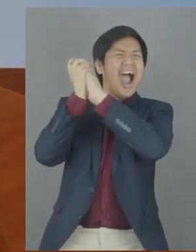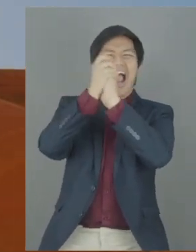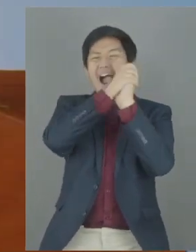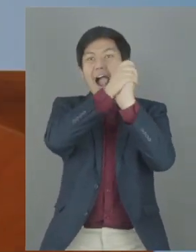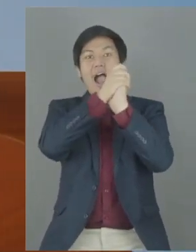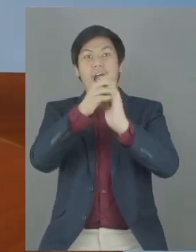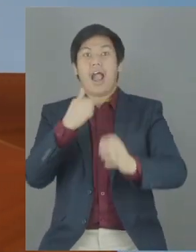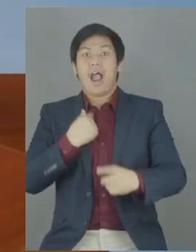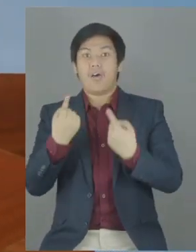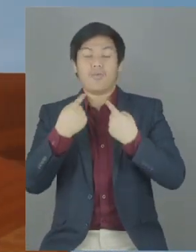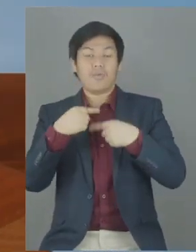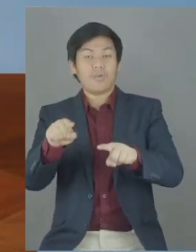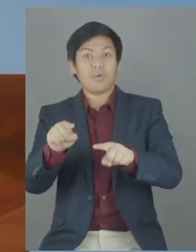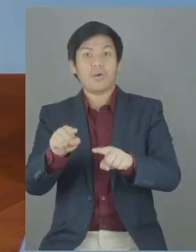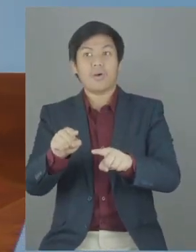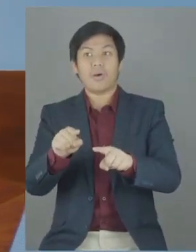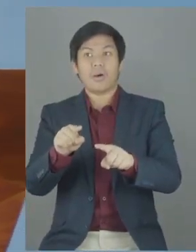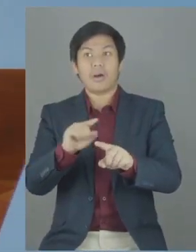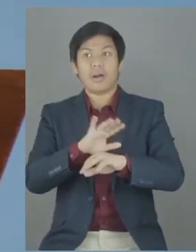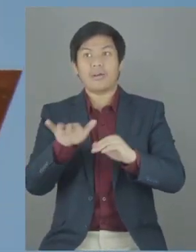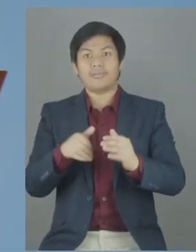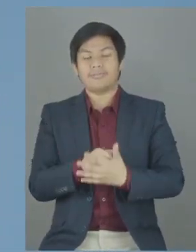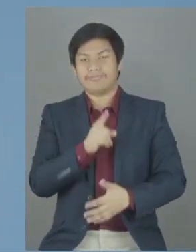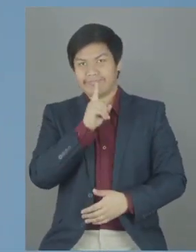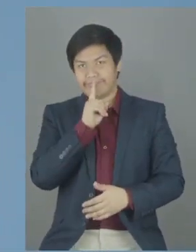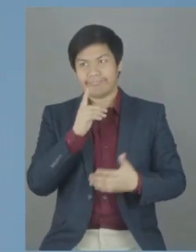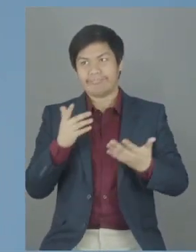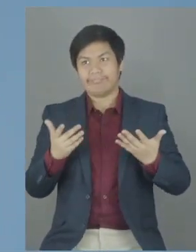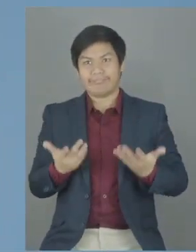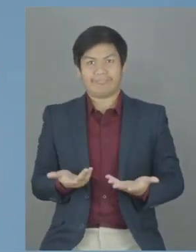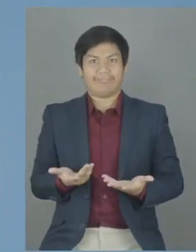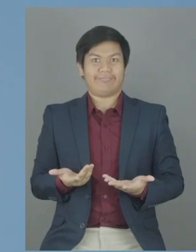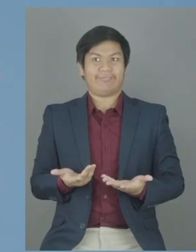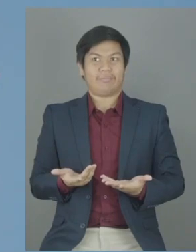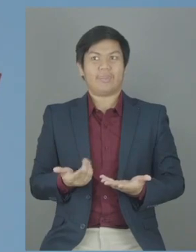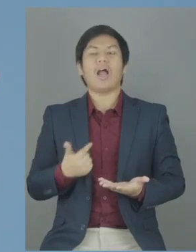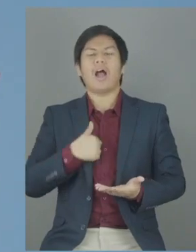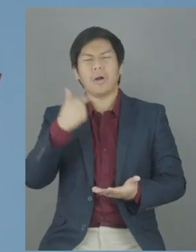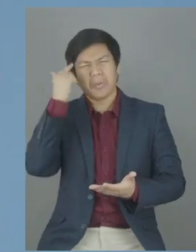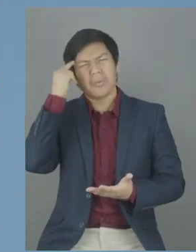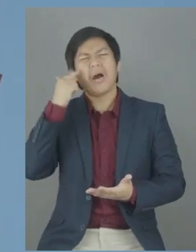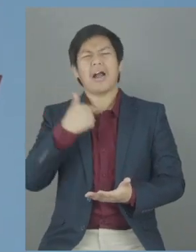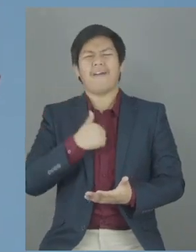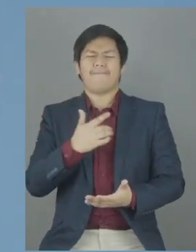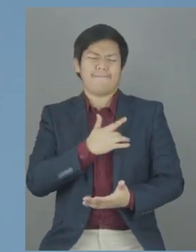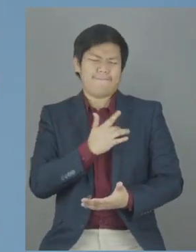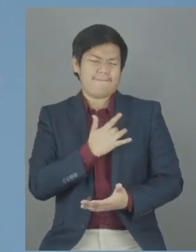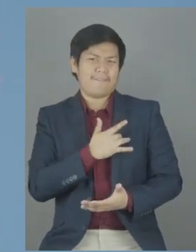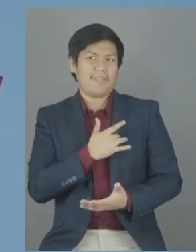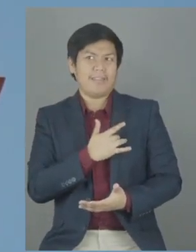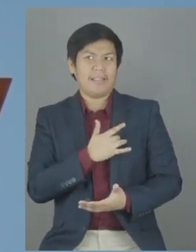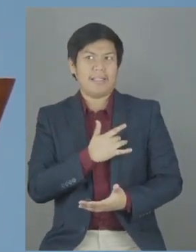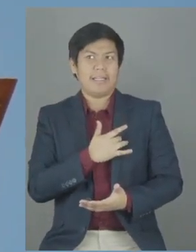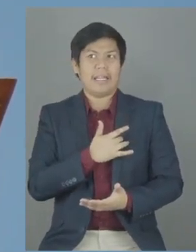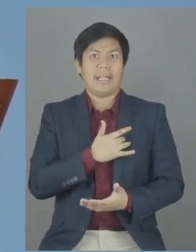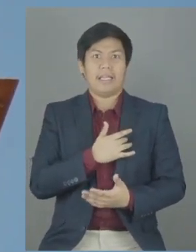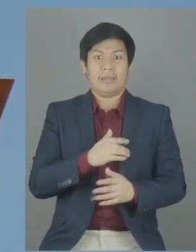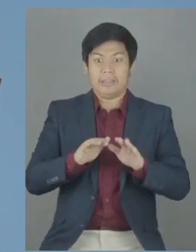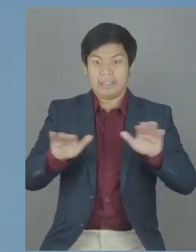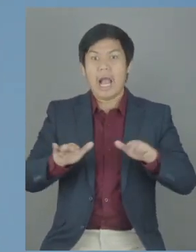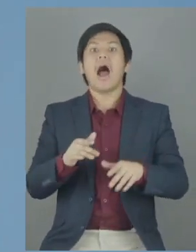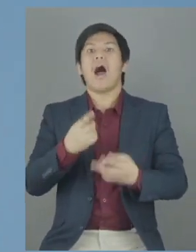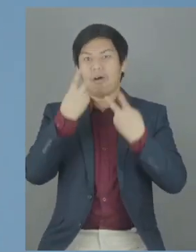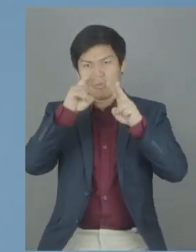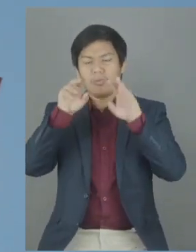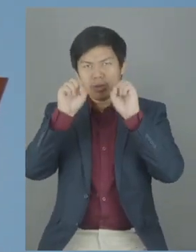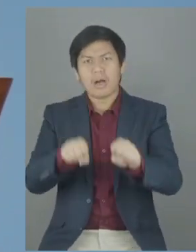I go in, everyone was just polite. And I knew it. Your kids, they're very perceptive.